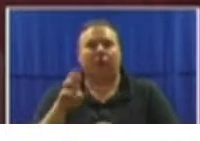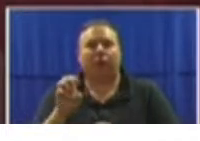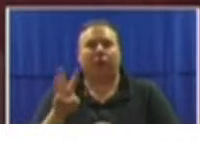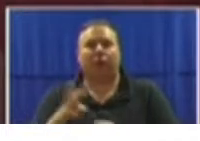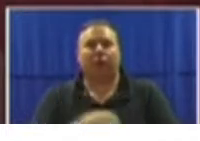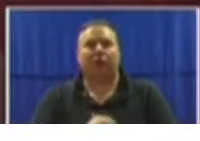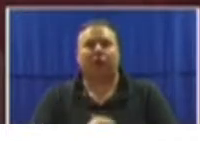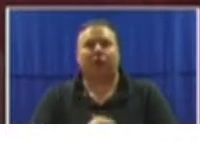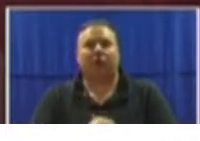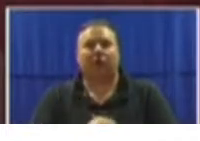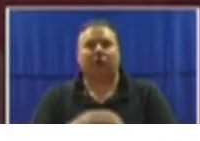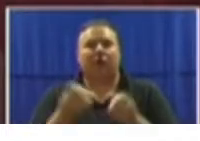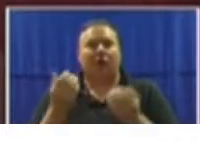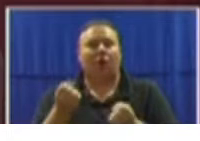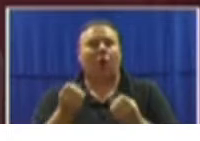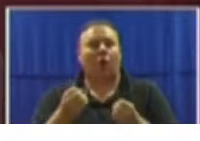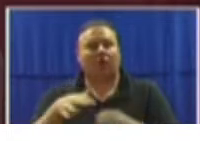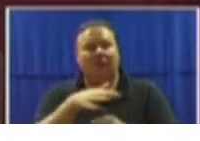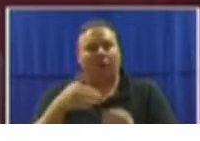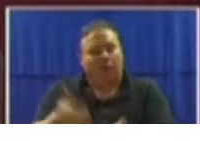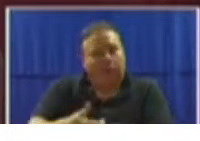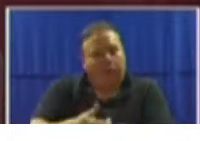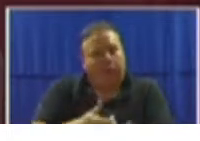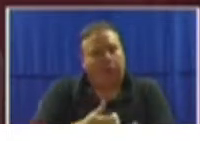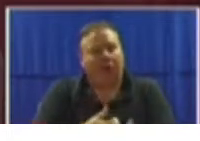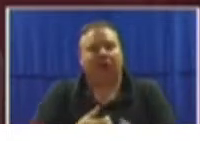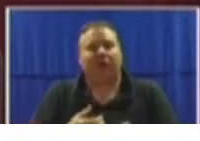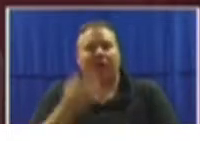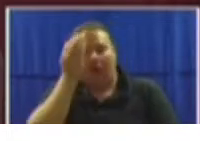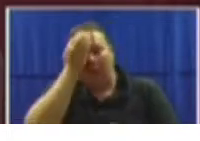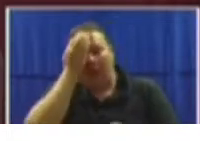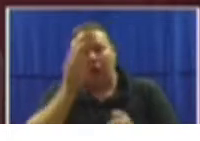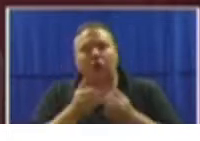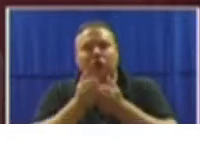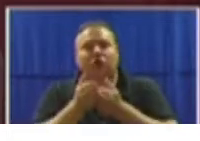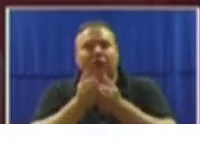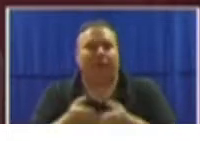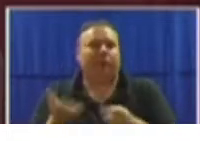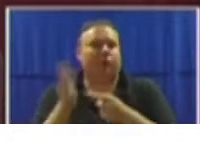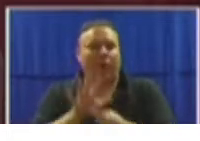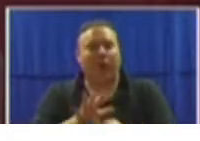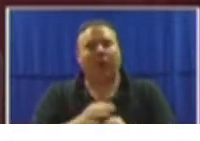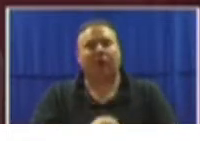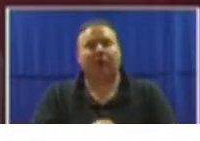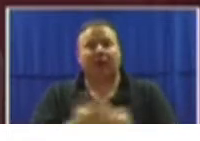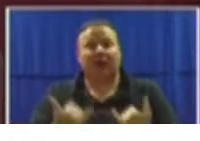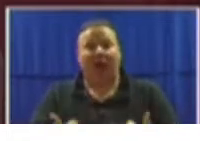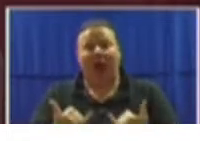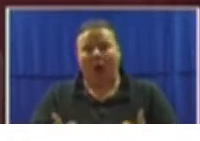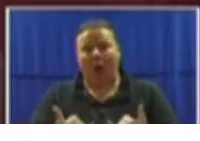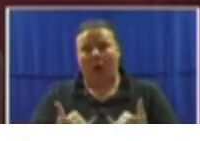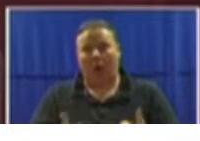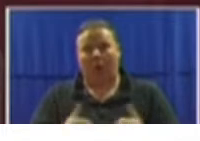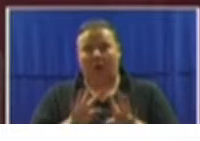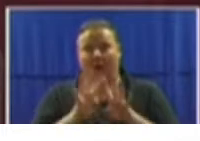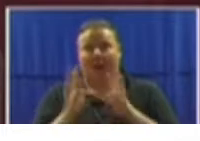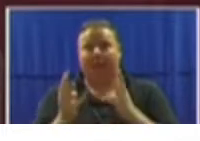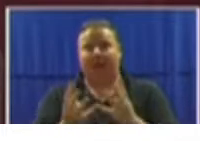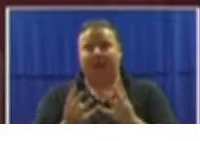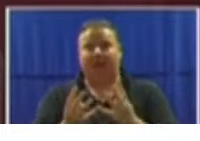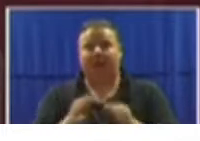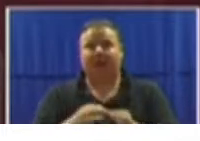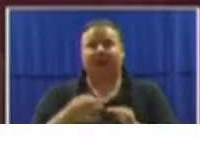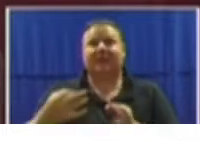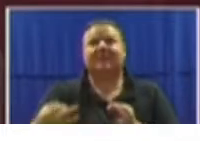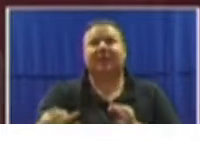for plundered goods. That is what a pirate ship normally looks like. The problem with the current cabinet is it is merely an